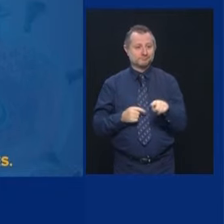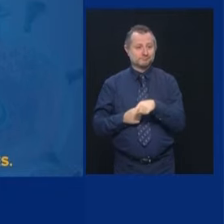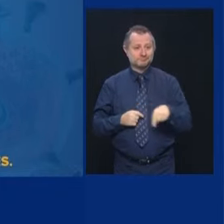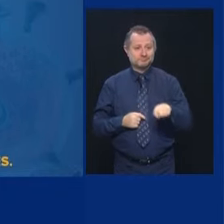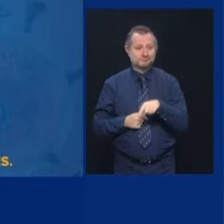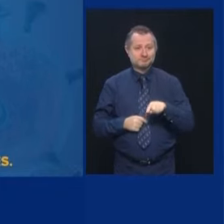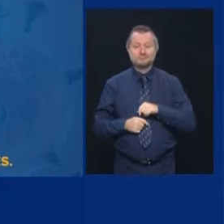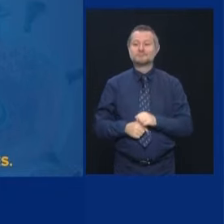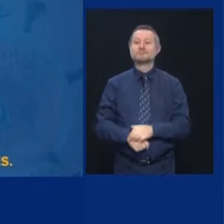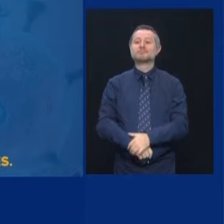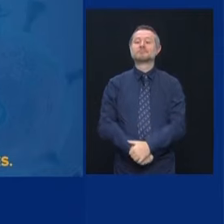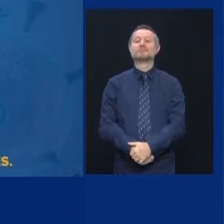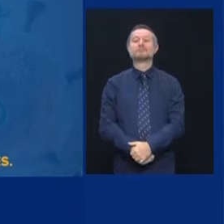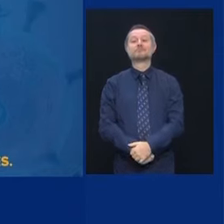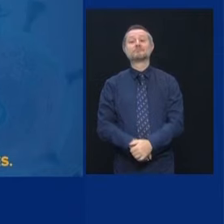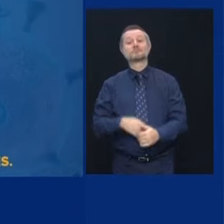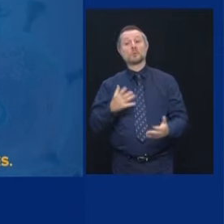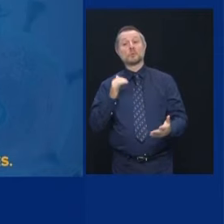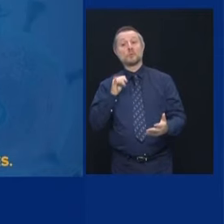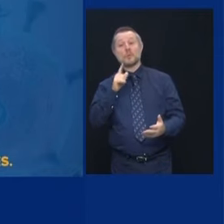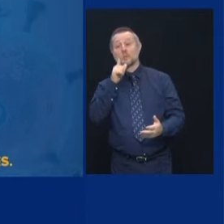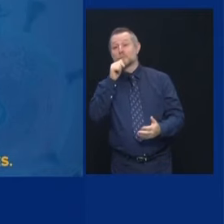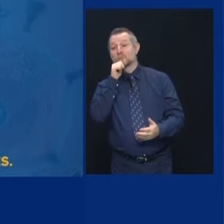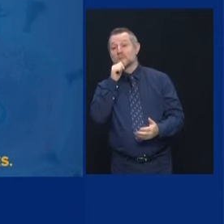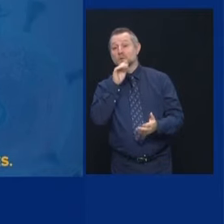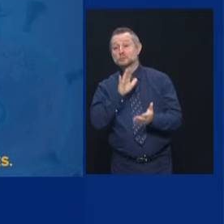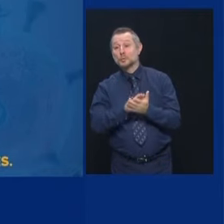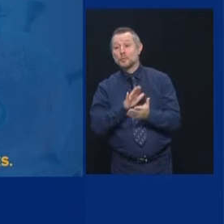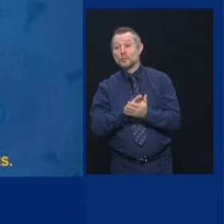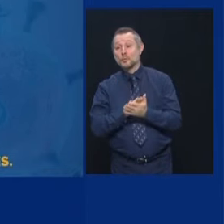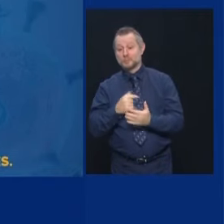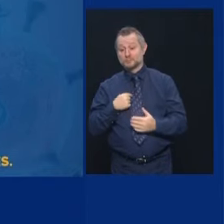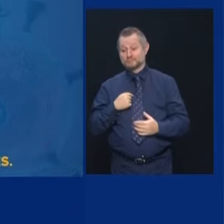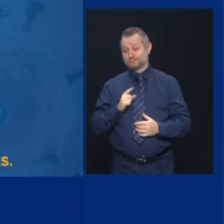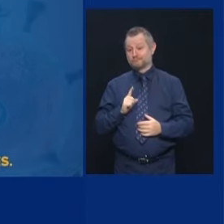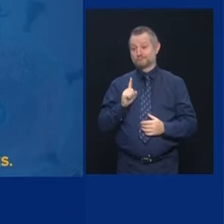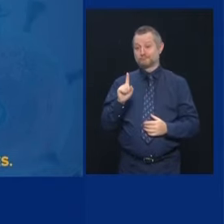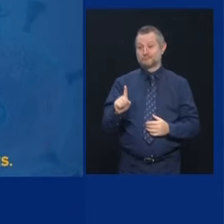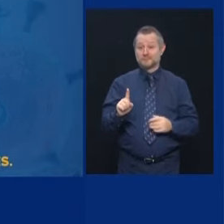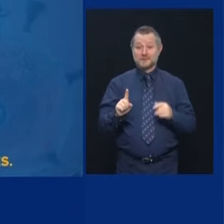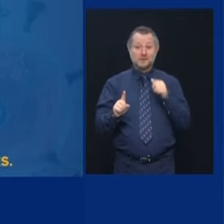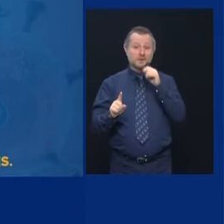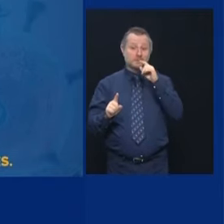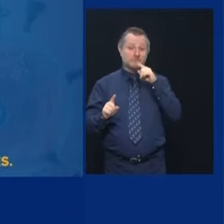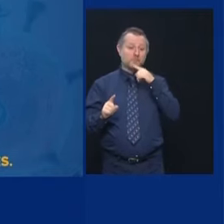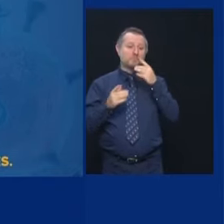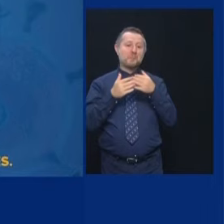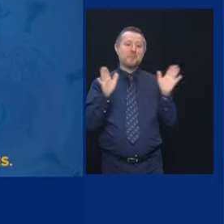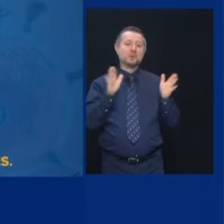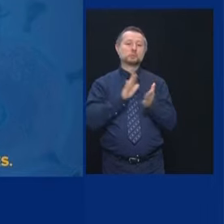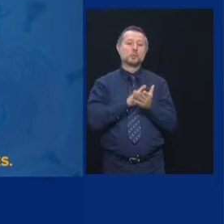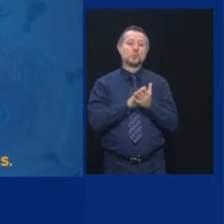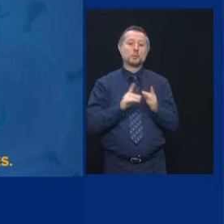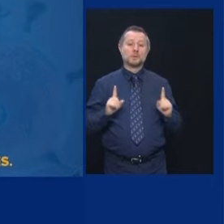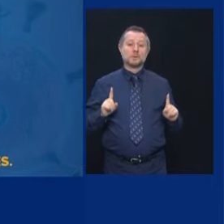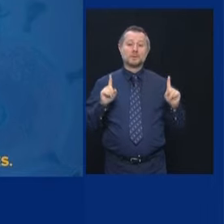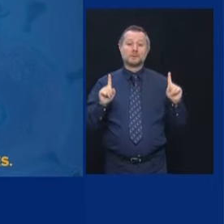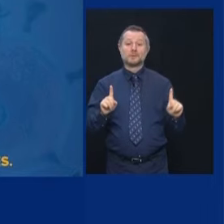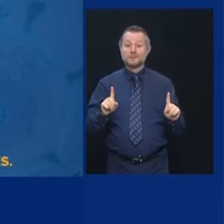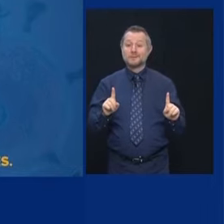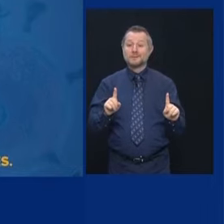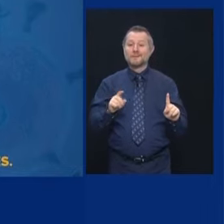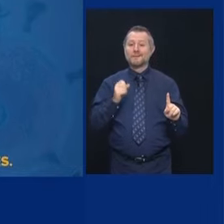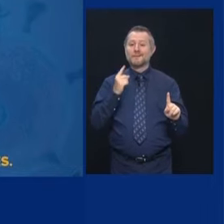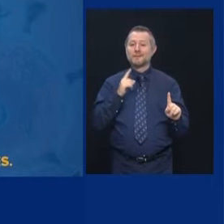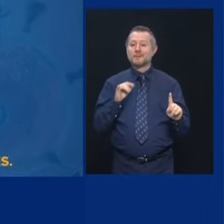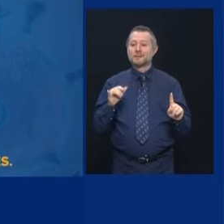So my child goes to a private school, your child goes to a public school, but our children are on the